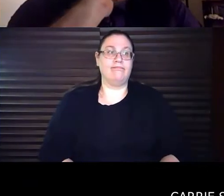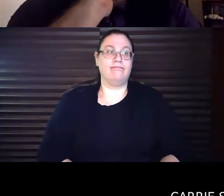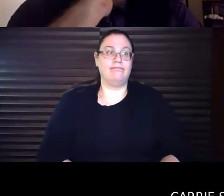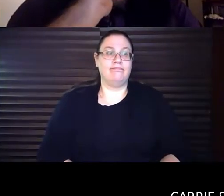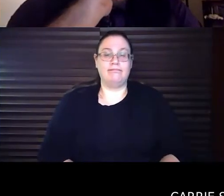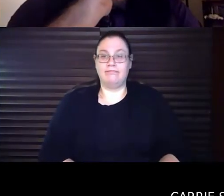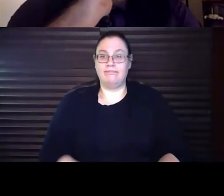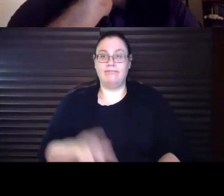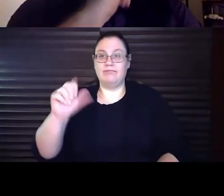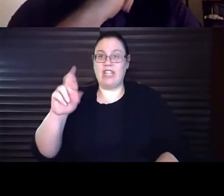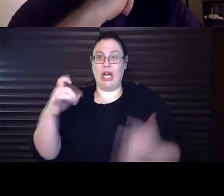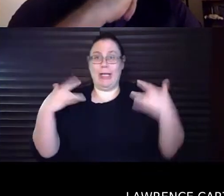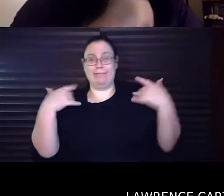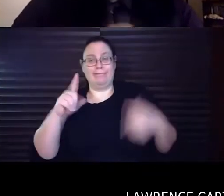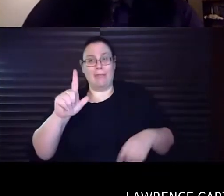You start, Lawrence.